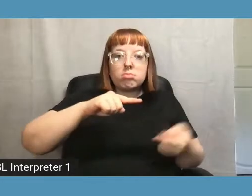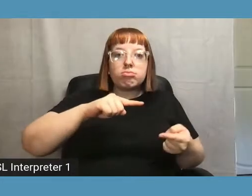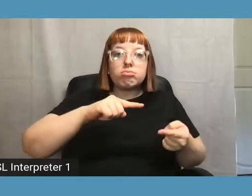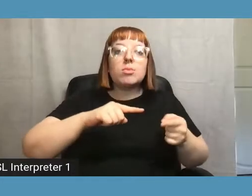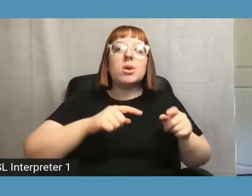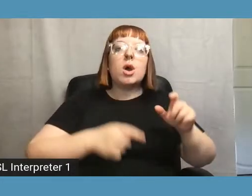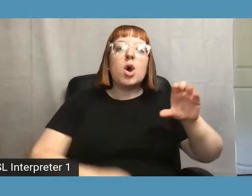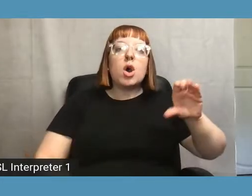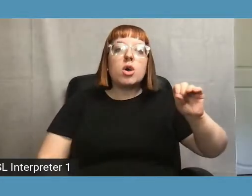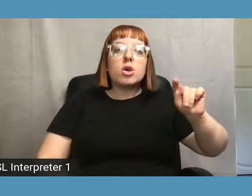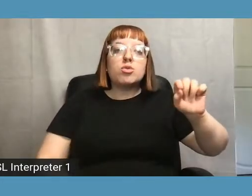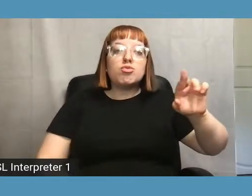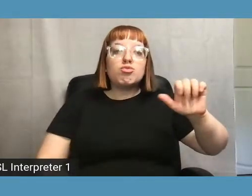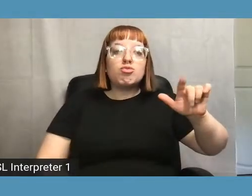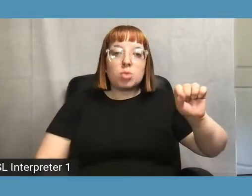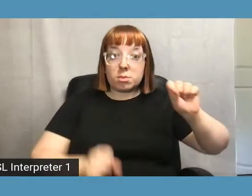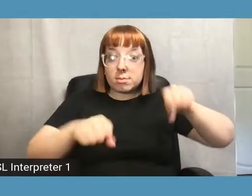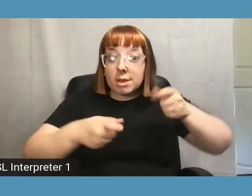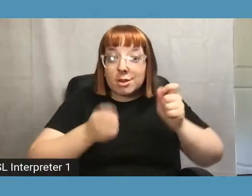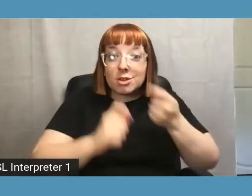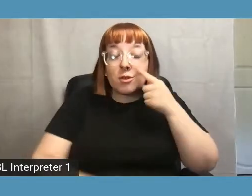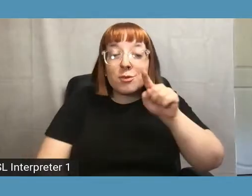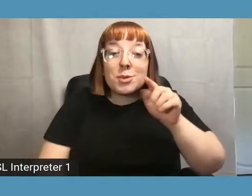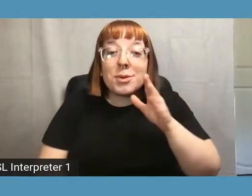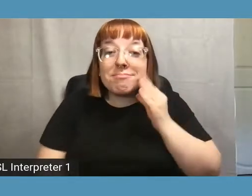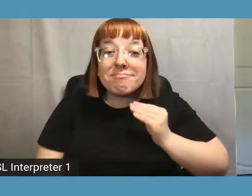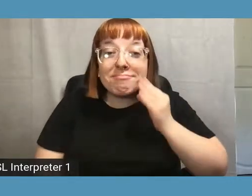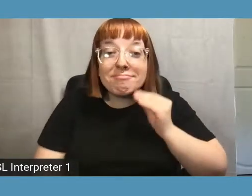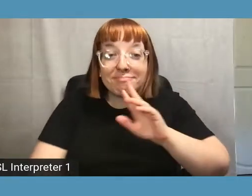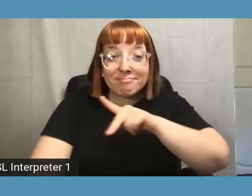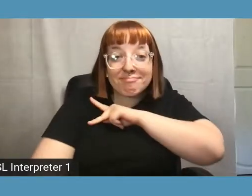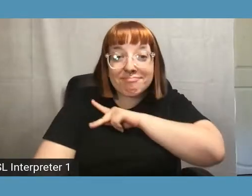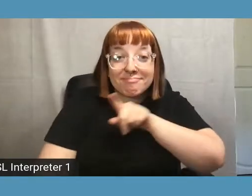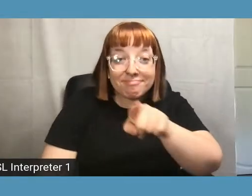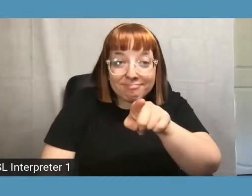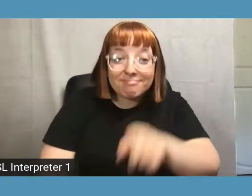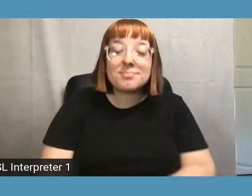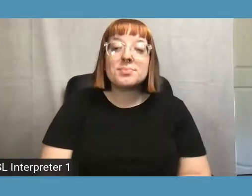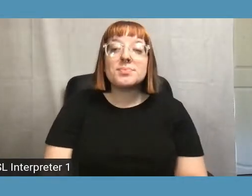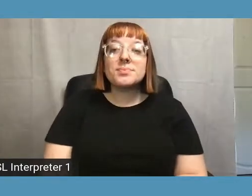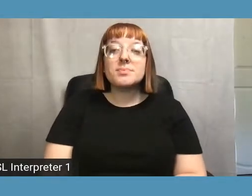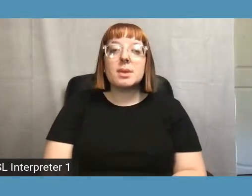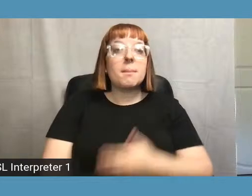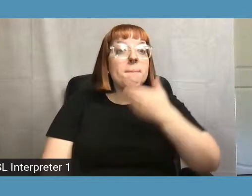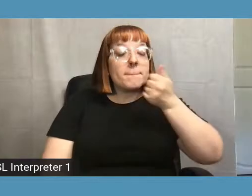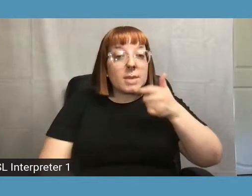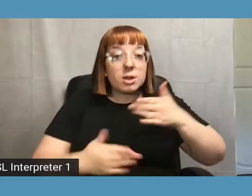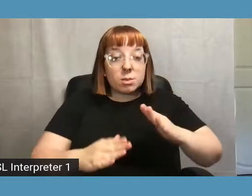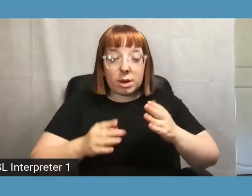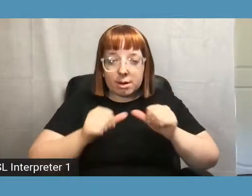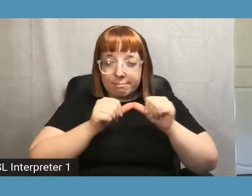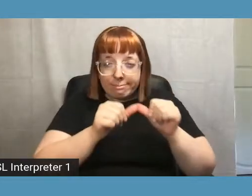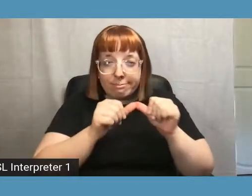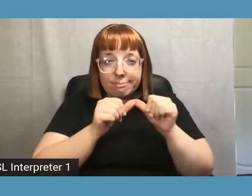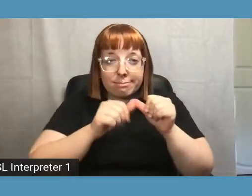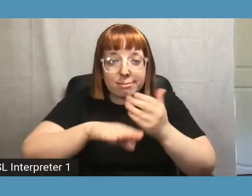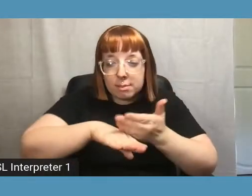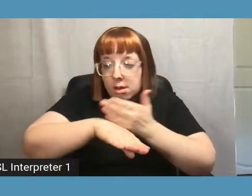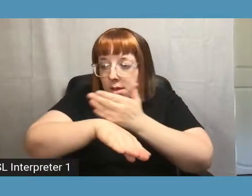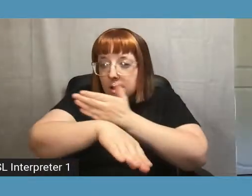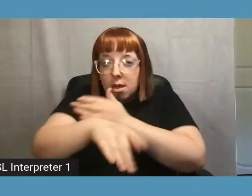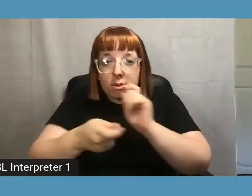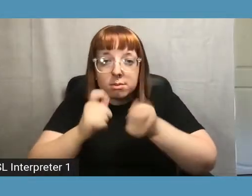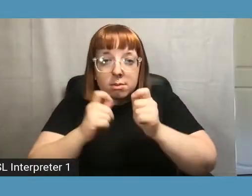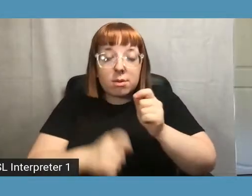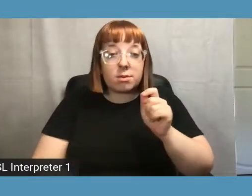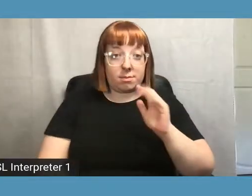for your experience. The best way to continuously refine our craft is to listen